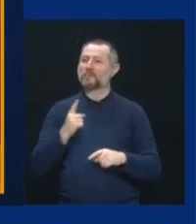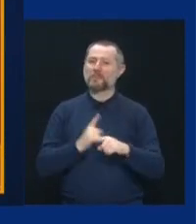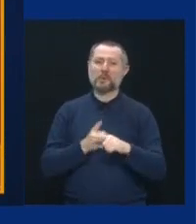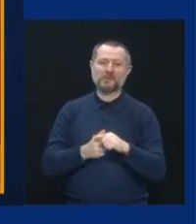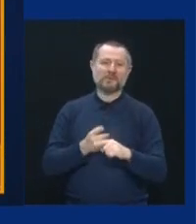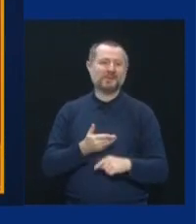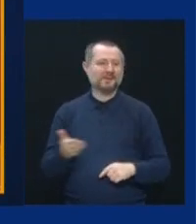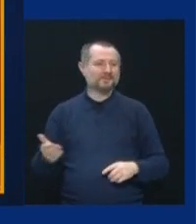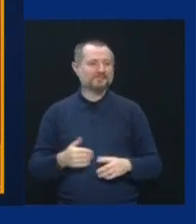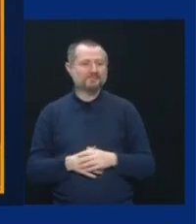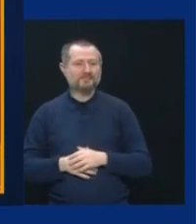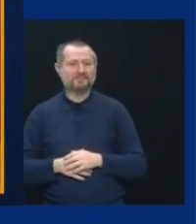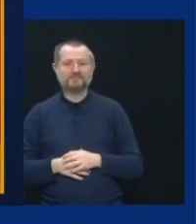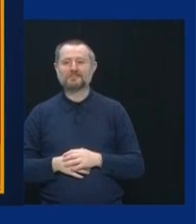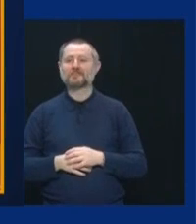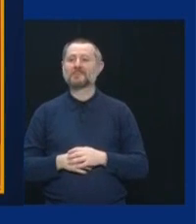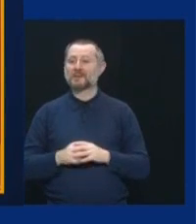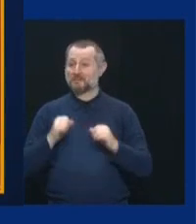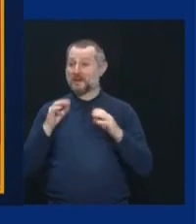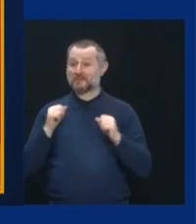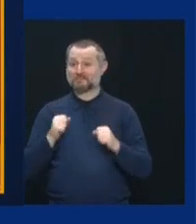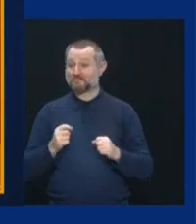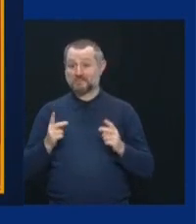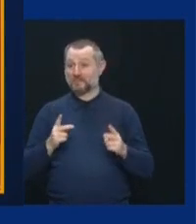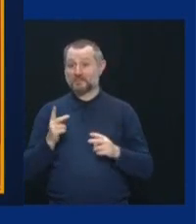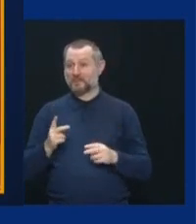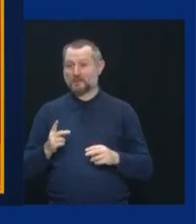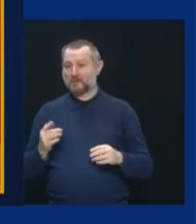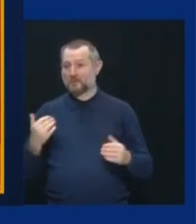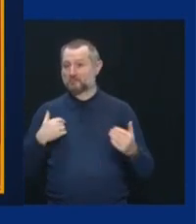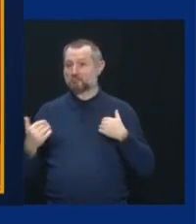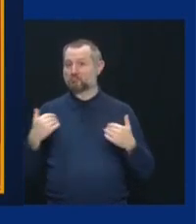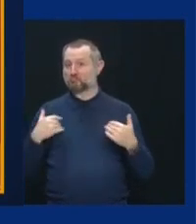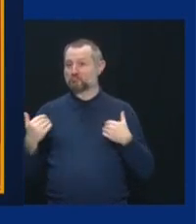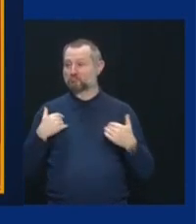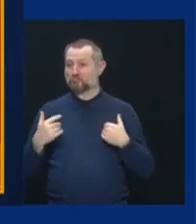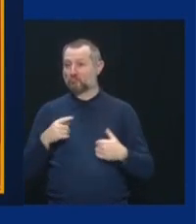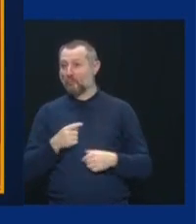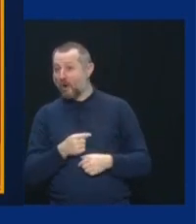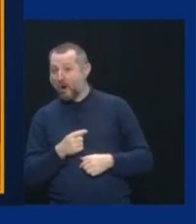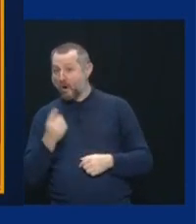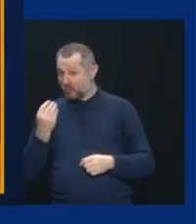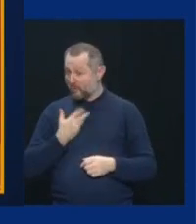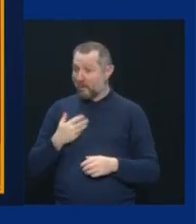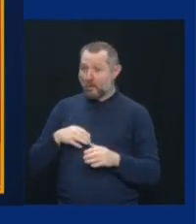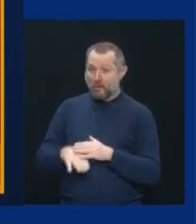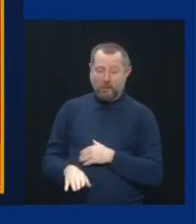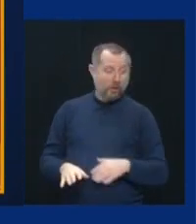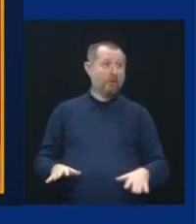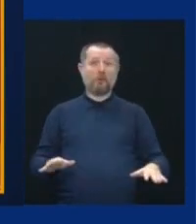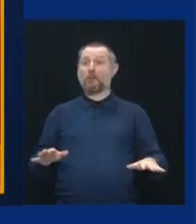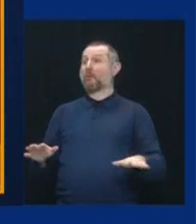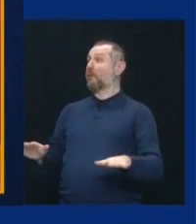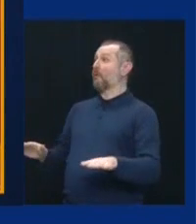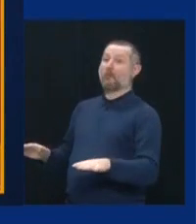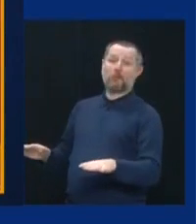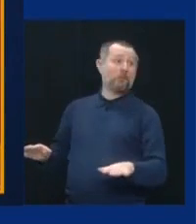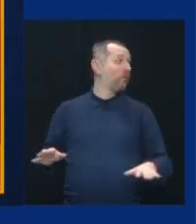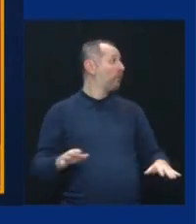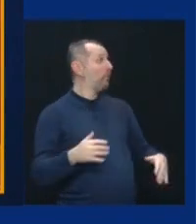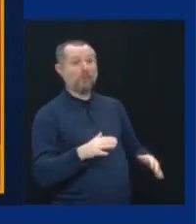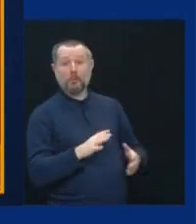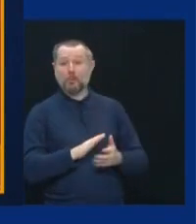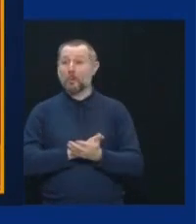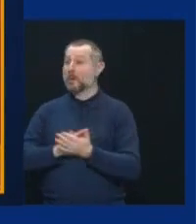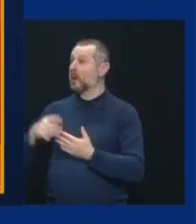It is remarkable. I can't tell you how many people comment to me that you walk onto a train, you walk into a subway station, it looks different,